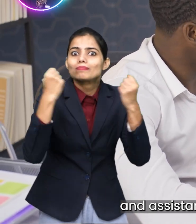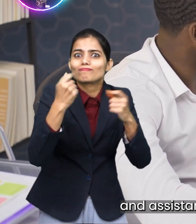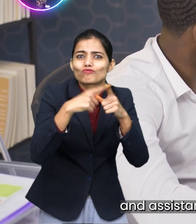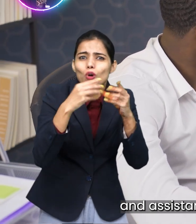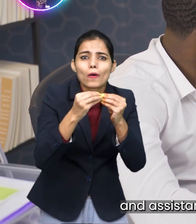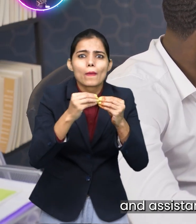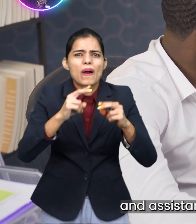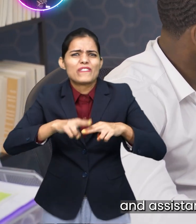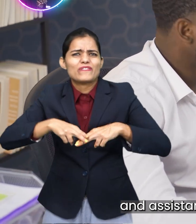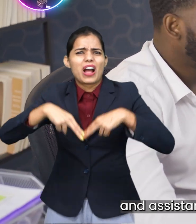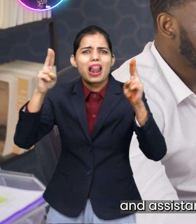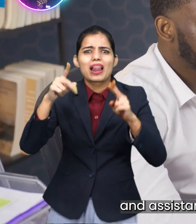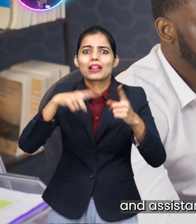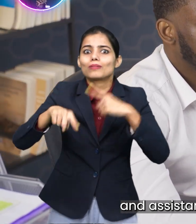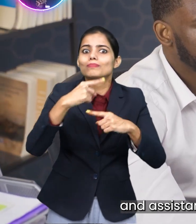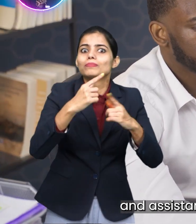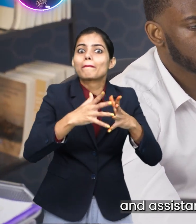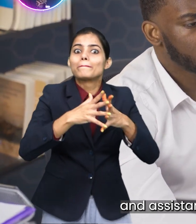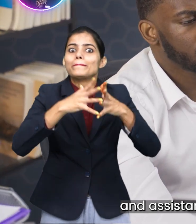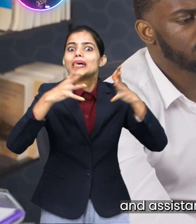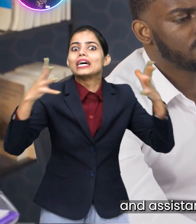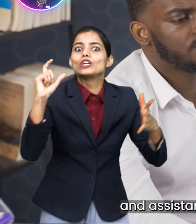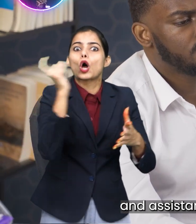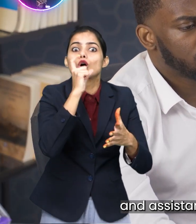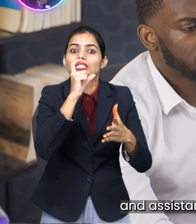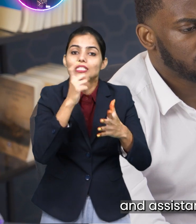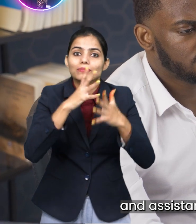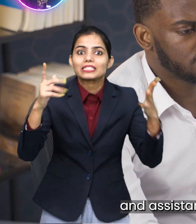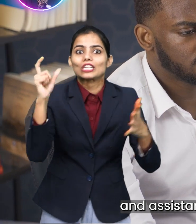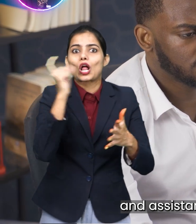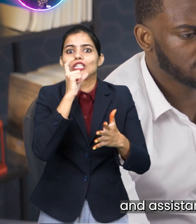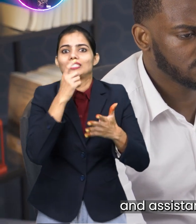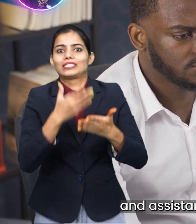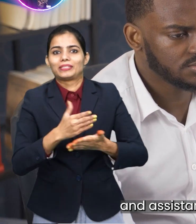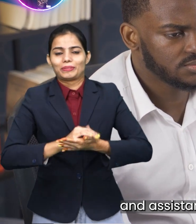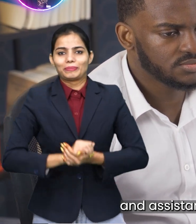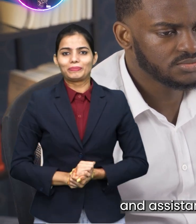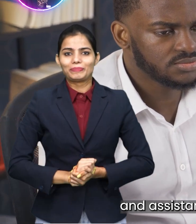jobs, and finally graduating.